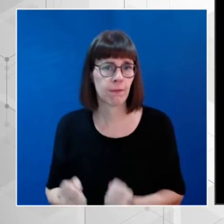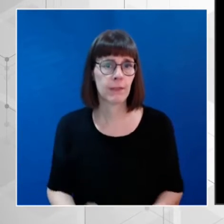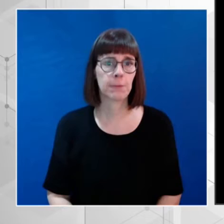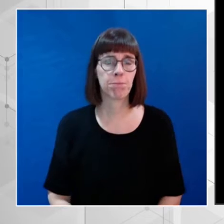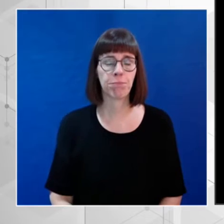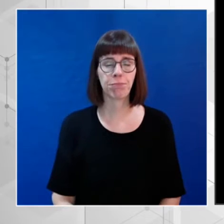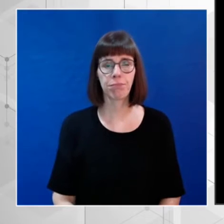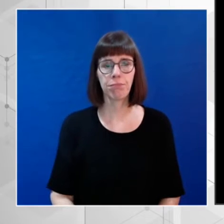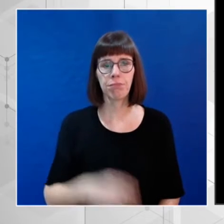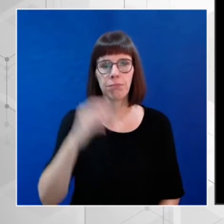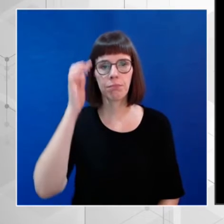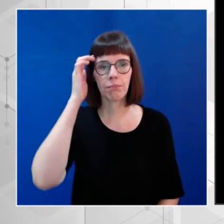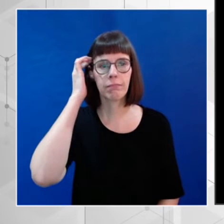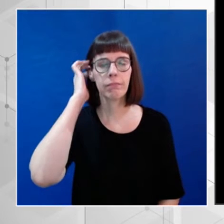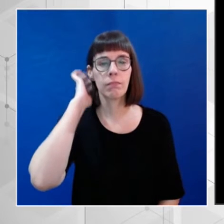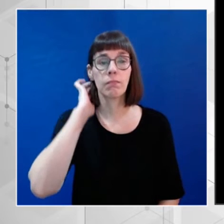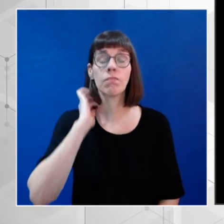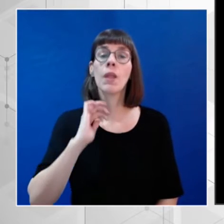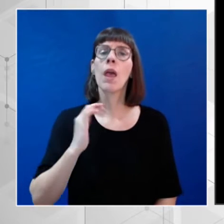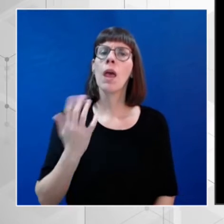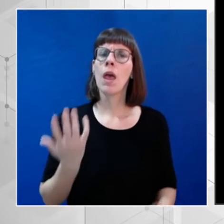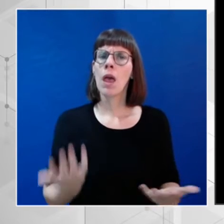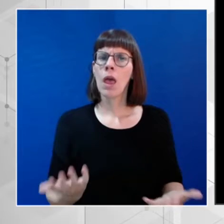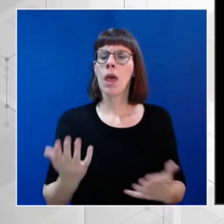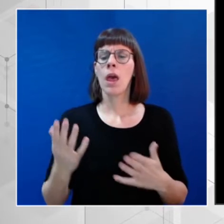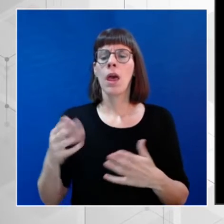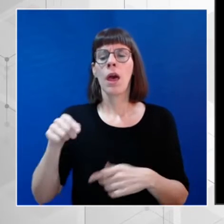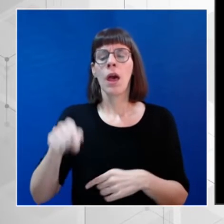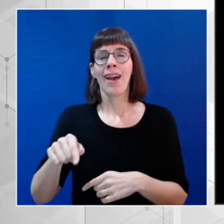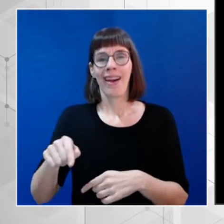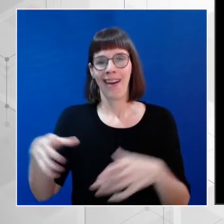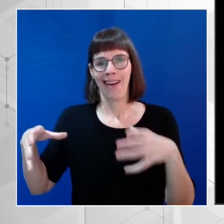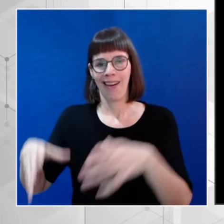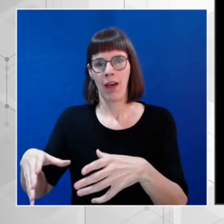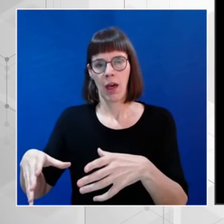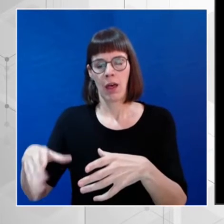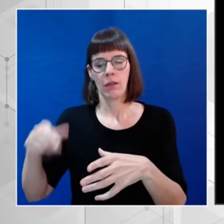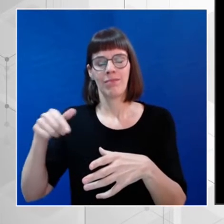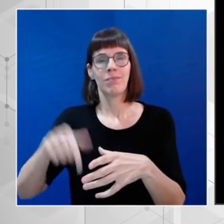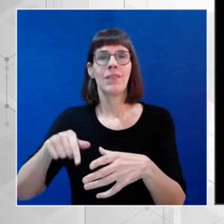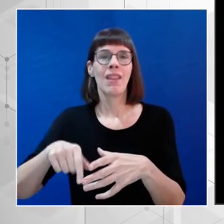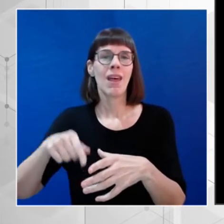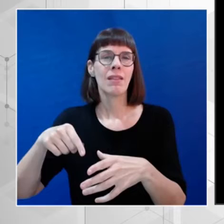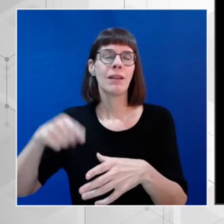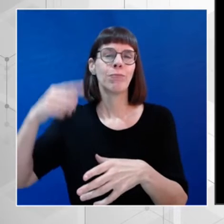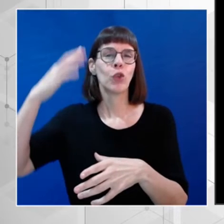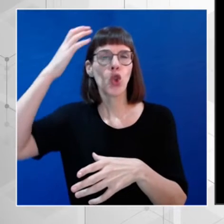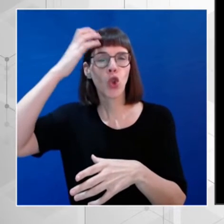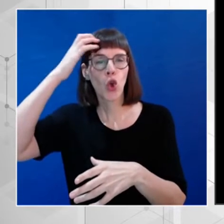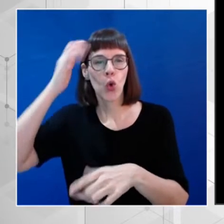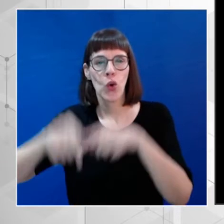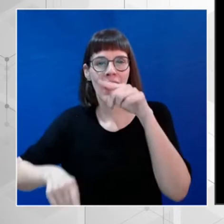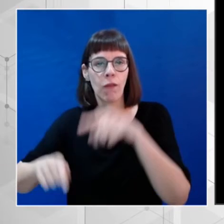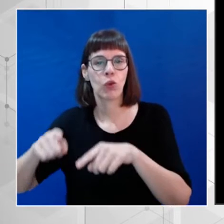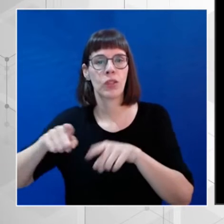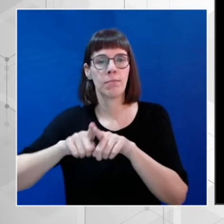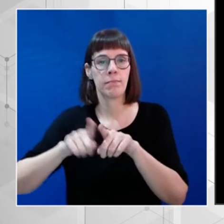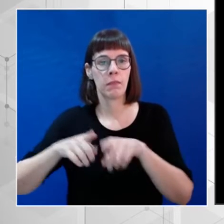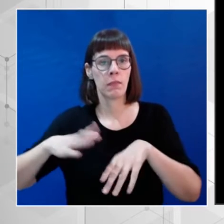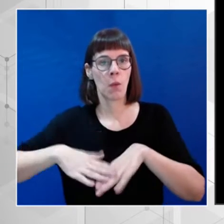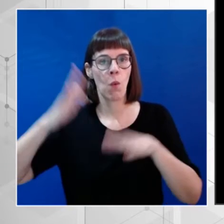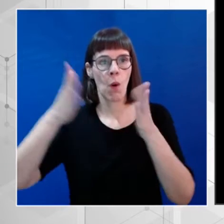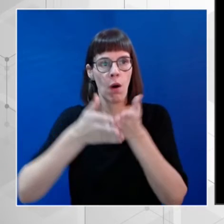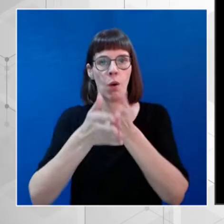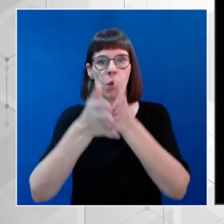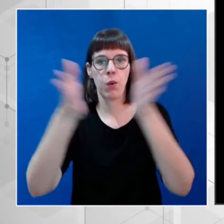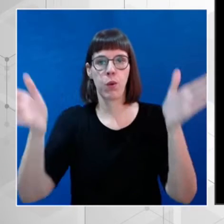It only makes sense to think about neurodiversity as a wide spectrum. And in some cases, you can hardly tell a